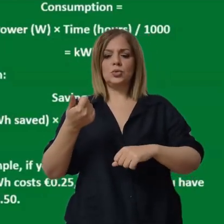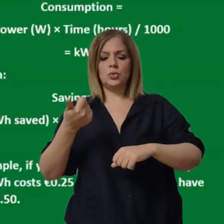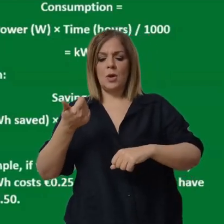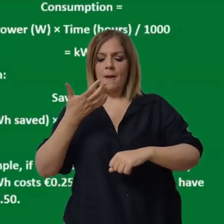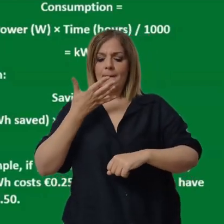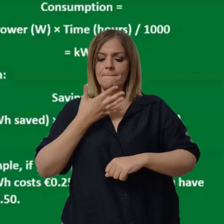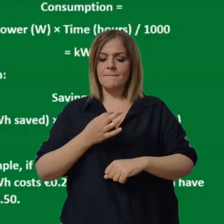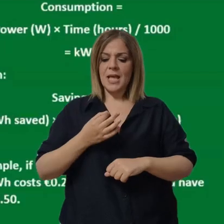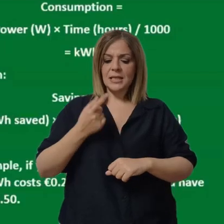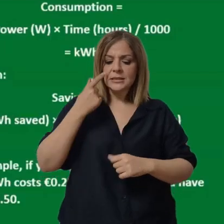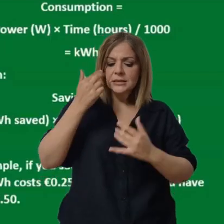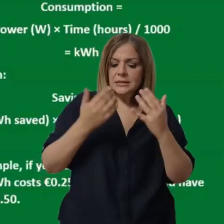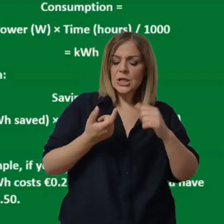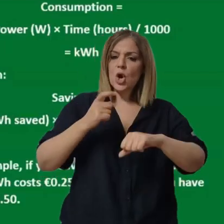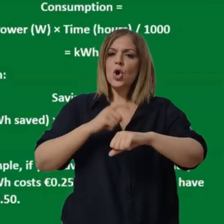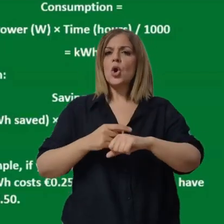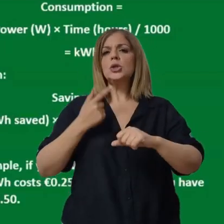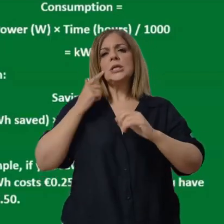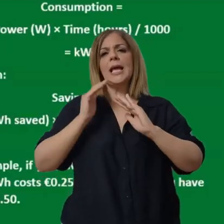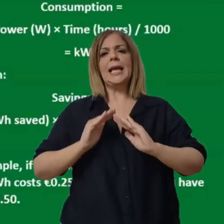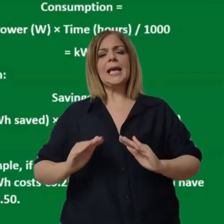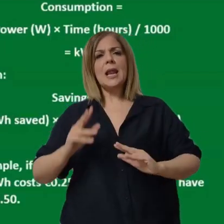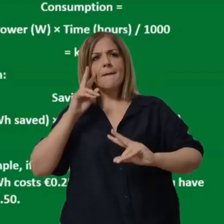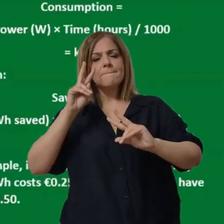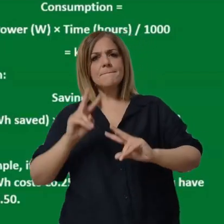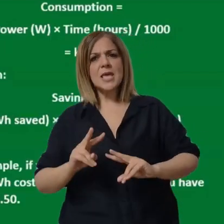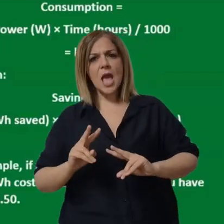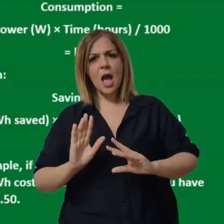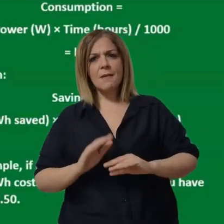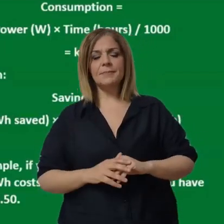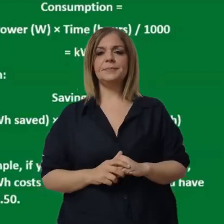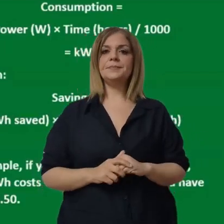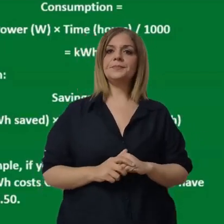and timing. But let's just